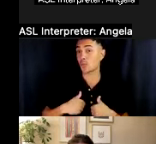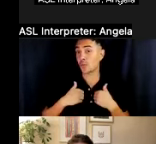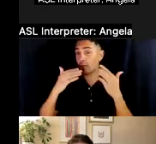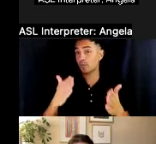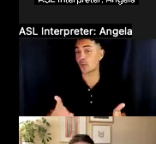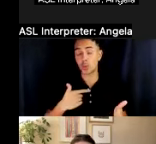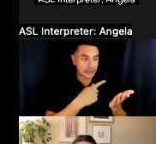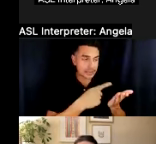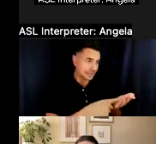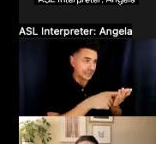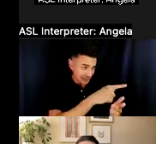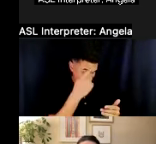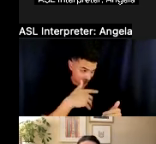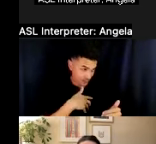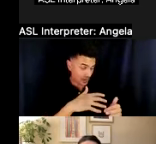serving.